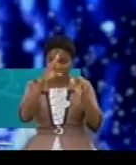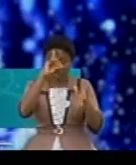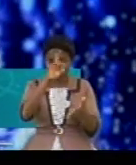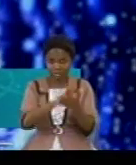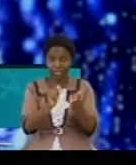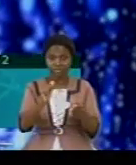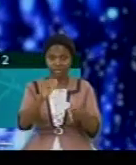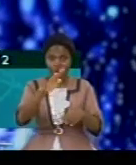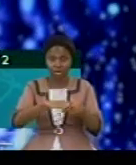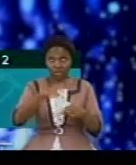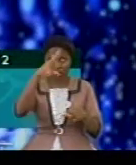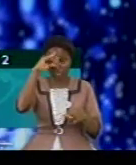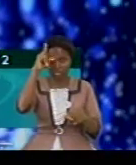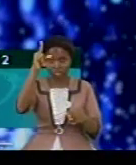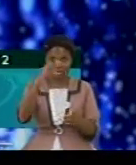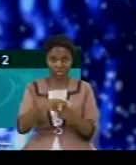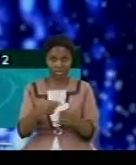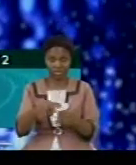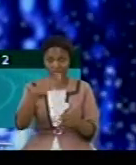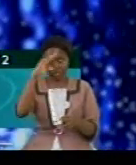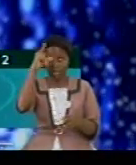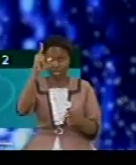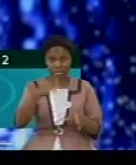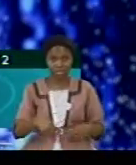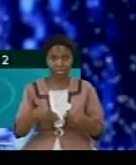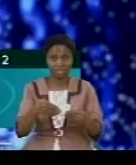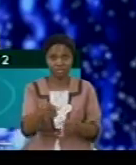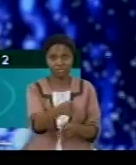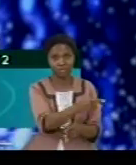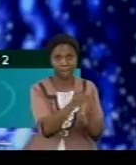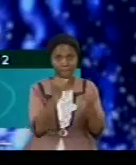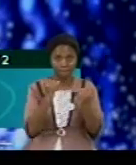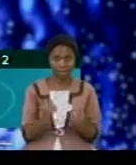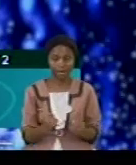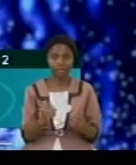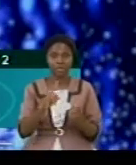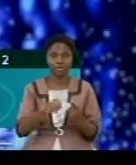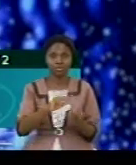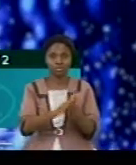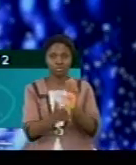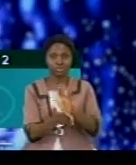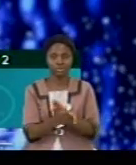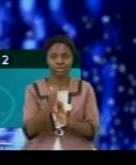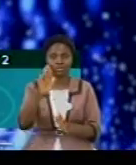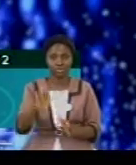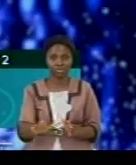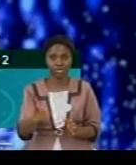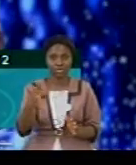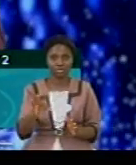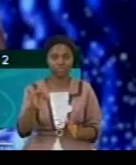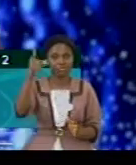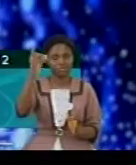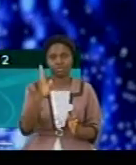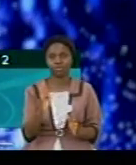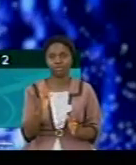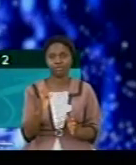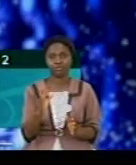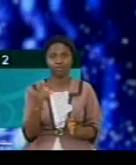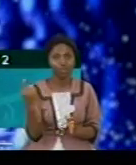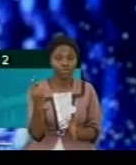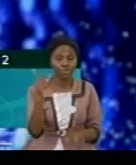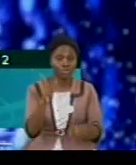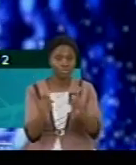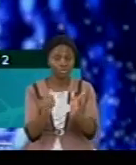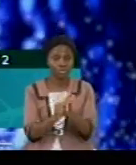That's talking about the Lord Jesus Christ, that only those who received him, only those who believe on his name, to them